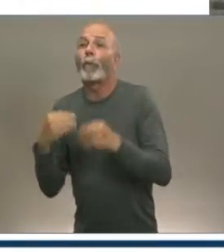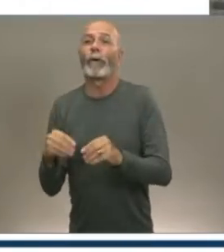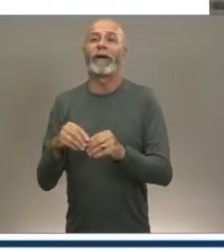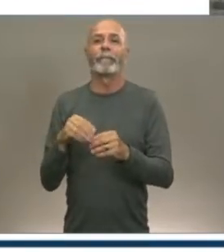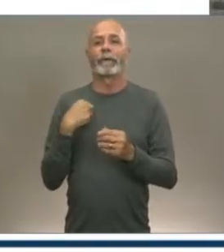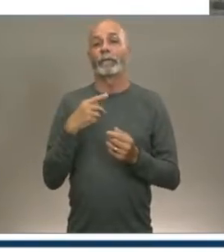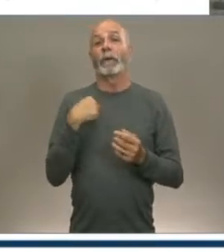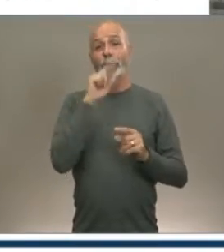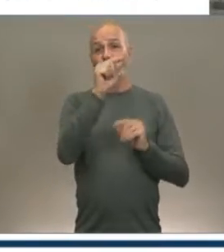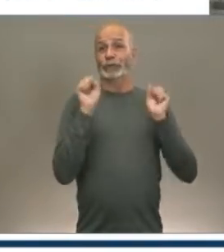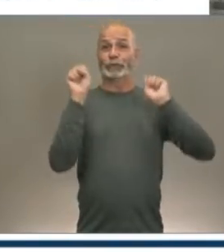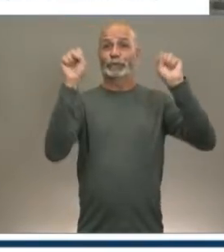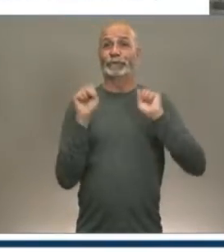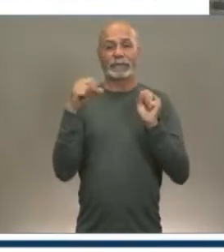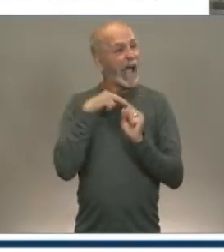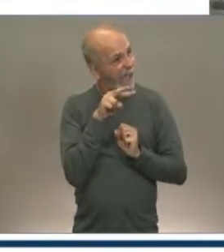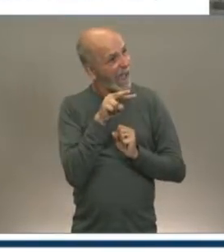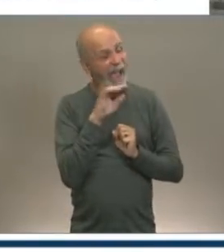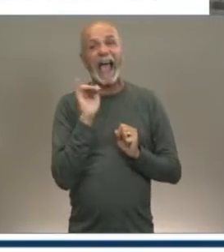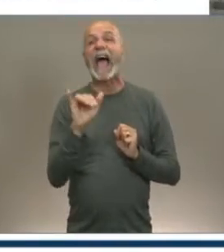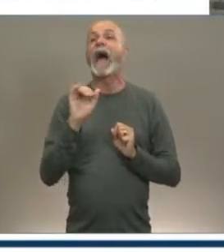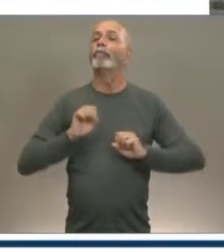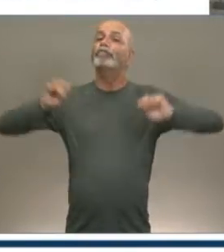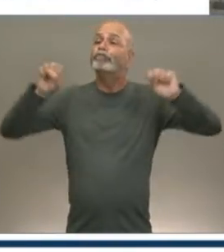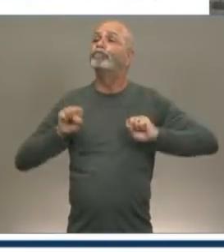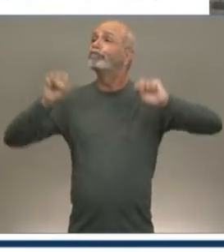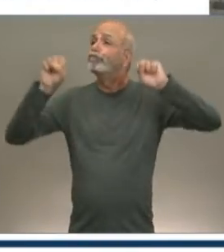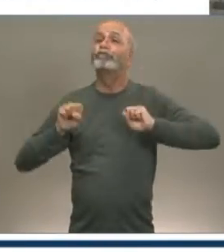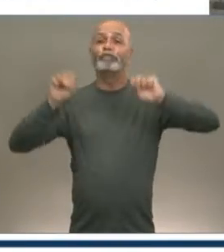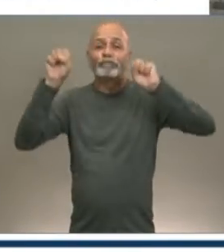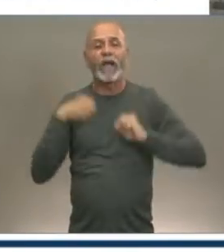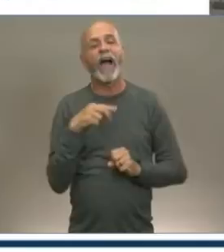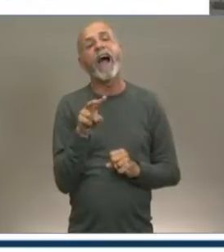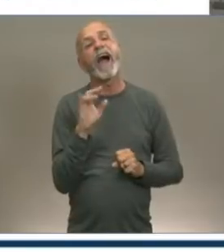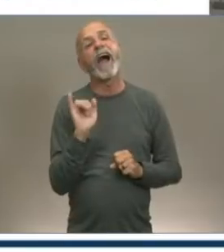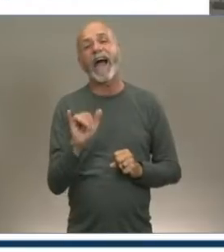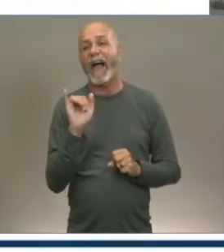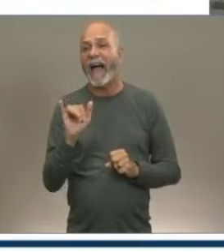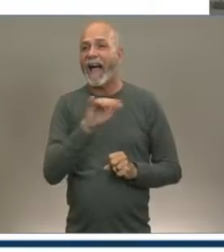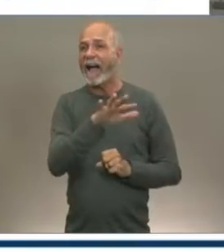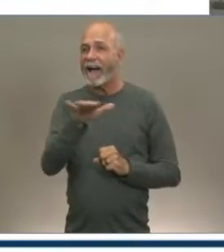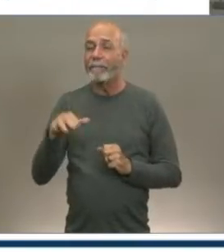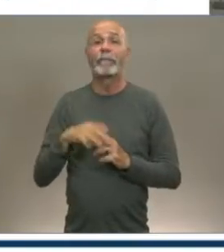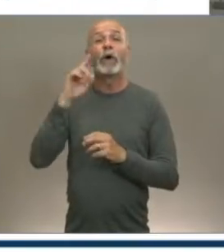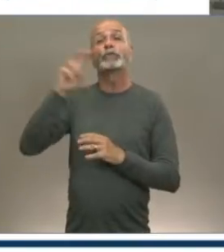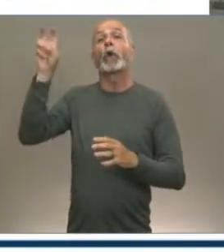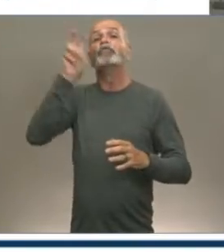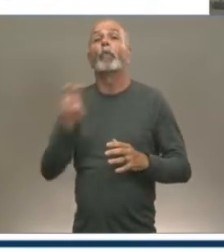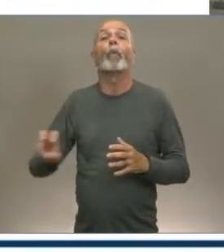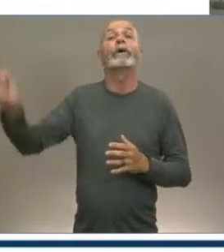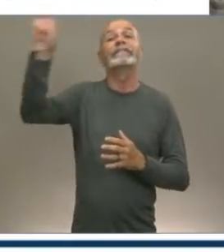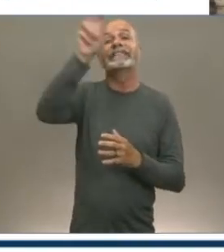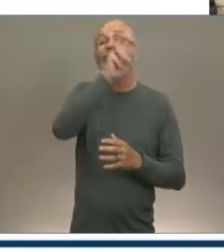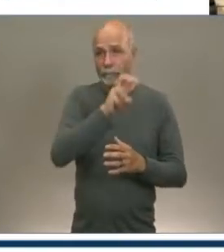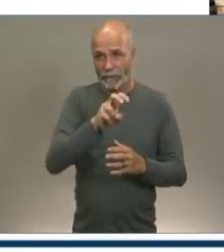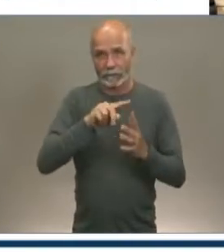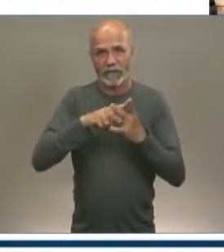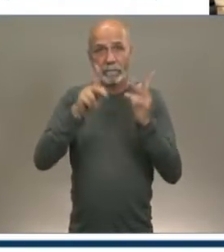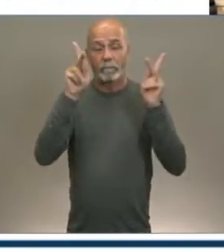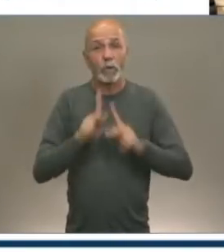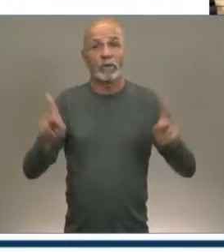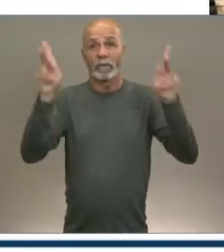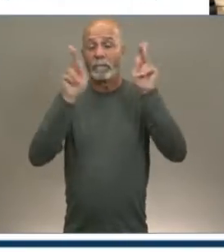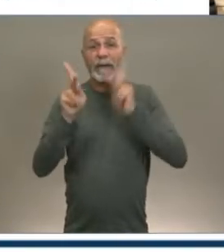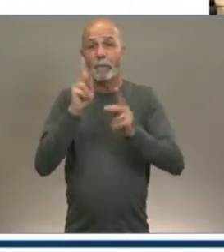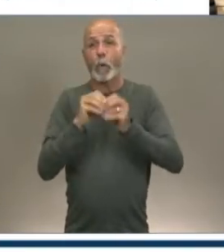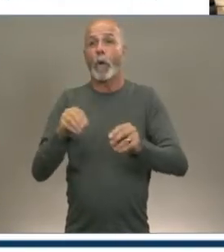people back out working out. I've heard that the tourism operators have noticed a dramatic increase on their website traffic, and this is